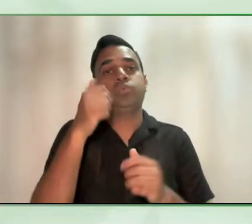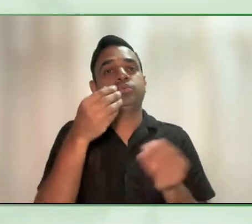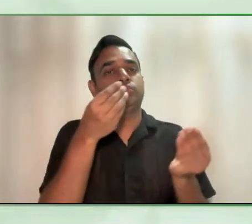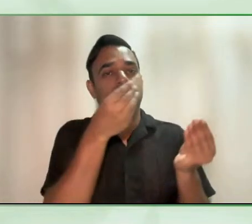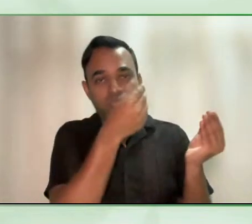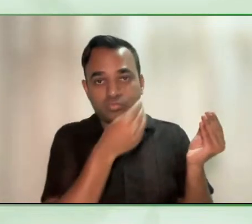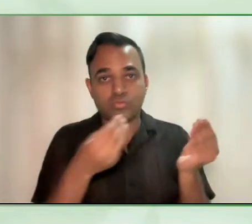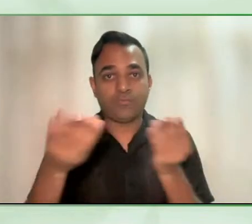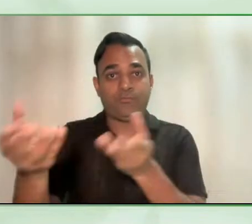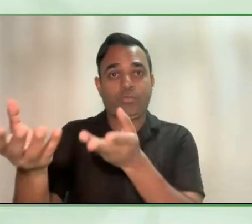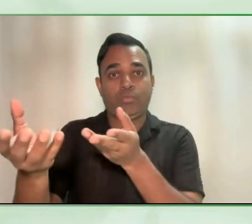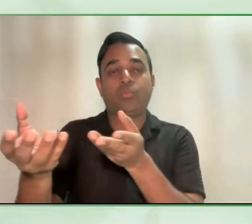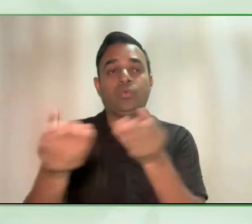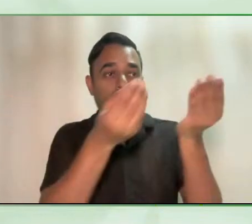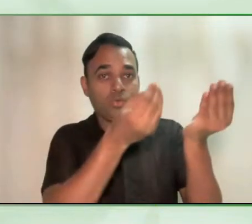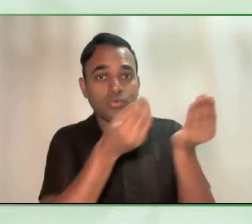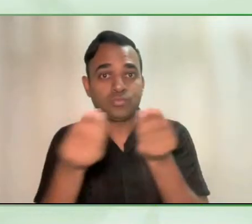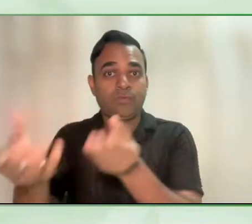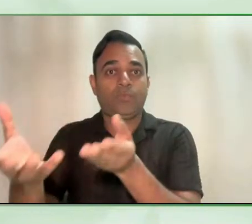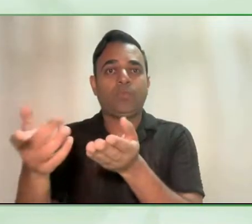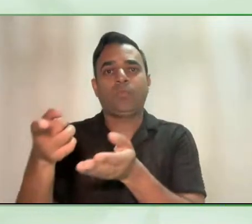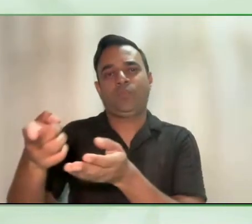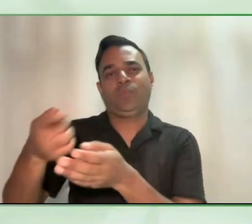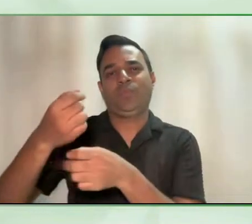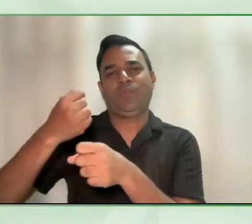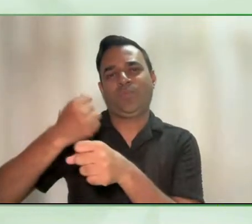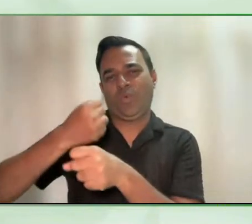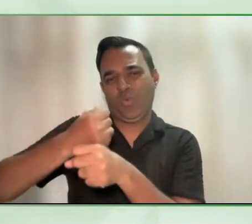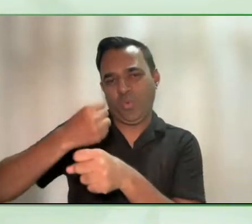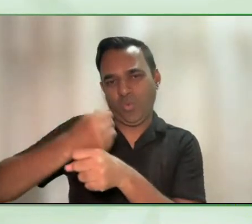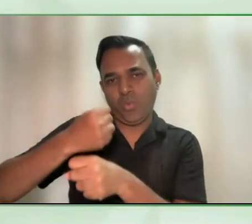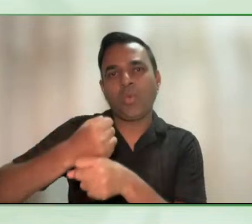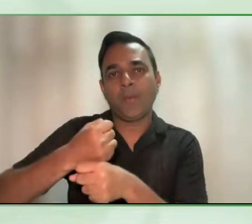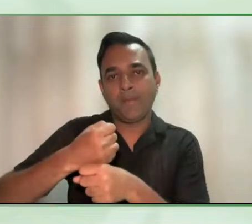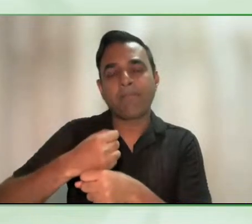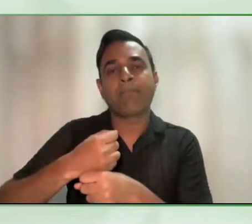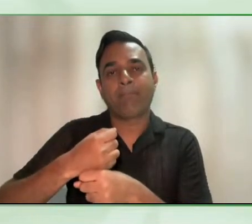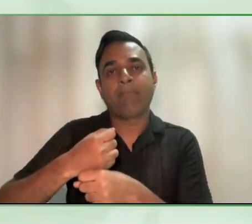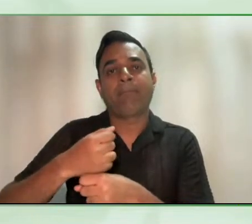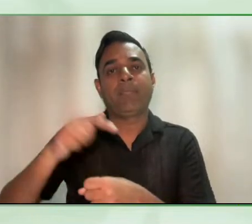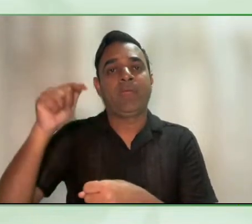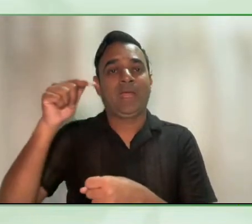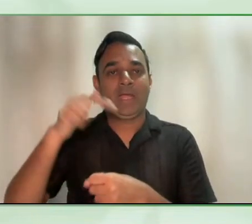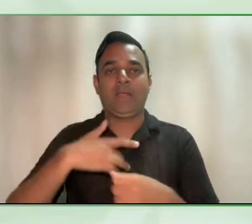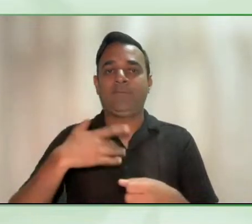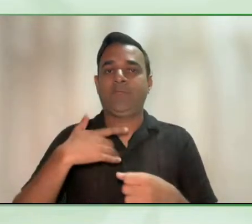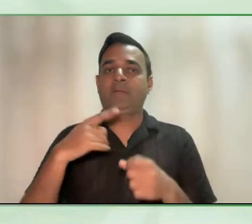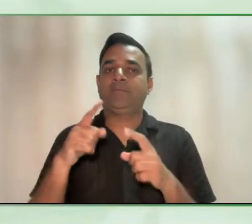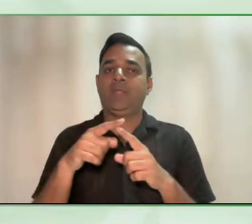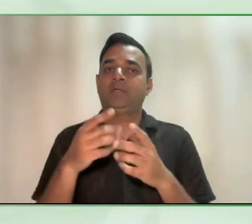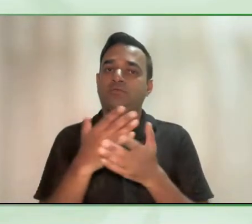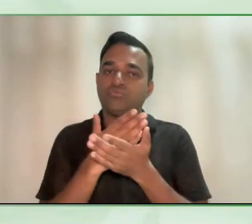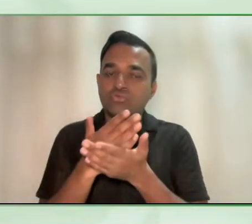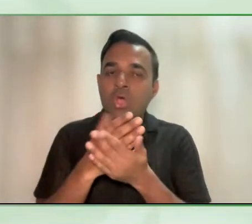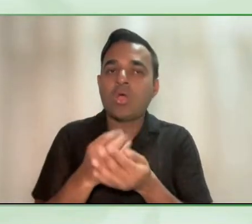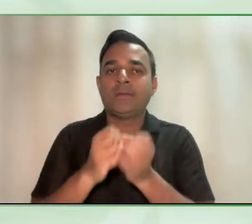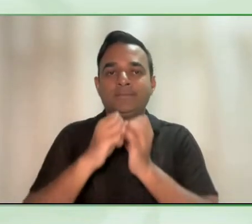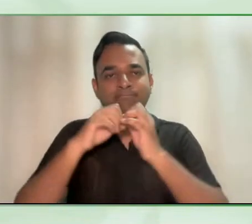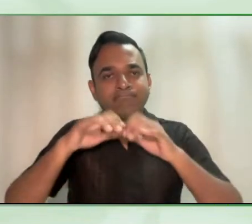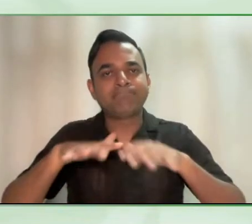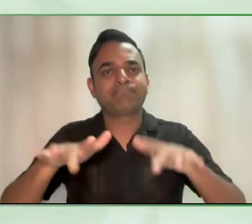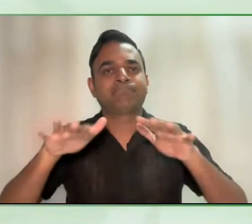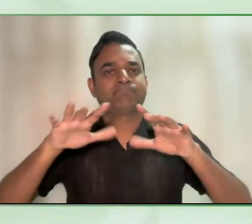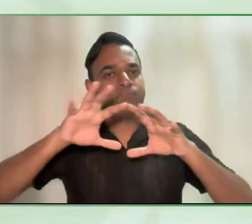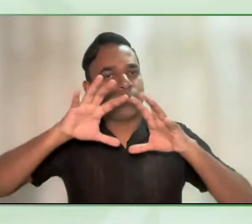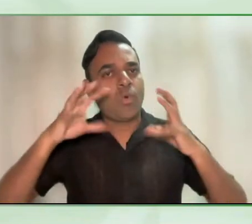focused, maybe less focused on academic and more focused on practice. And by enabling these kind